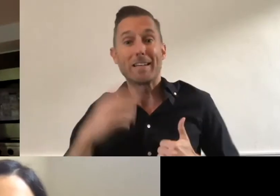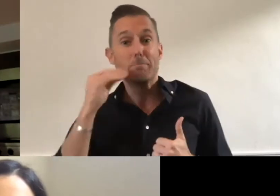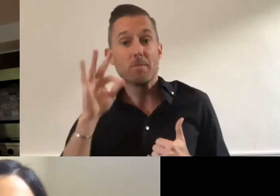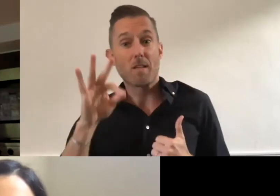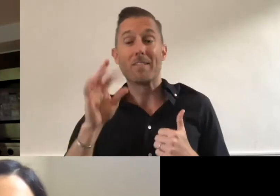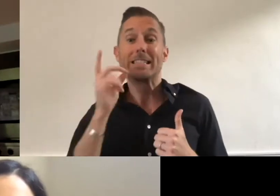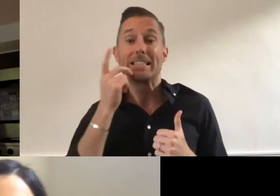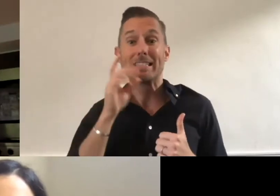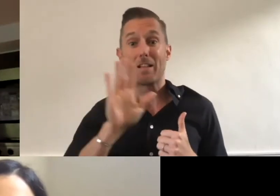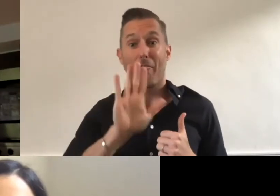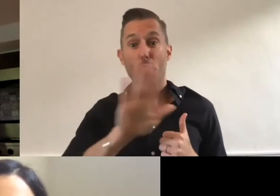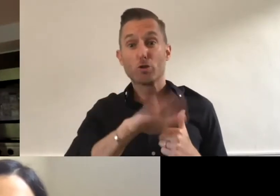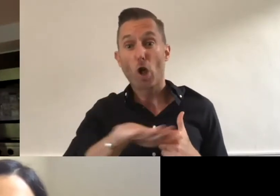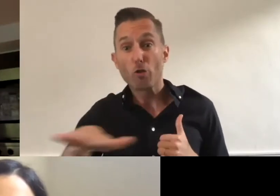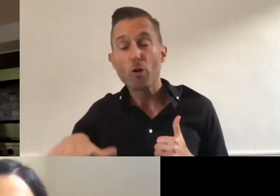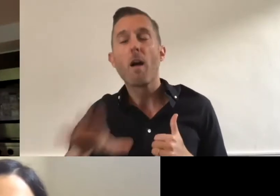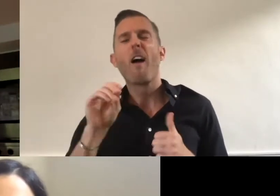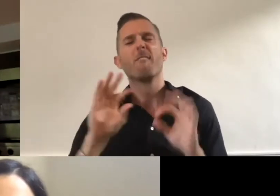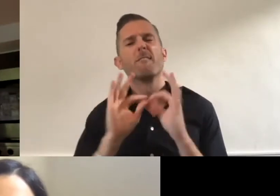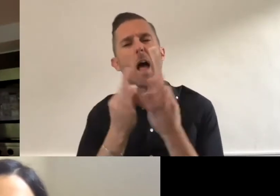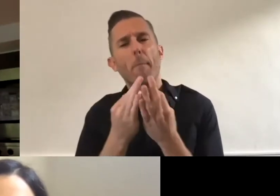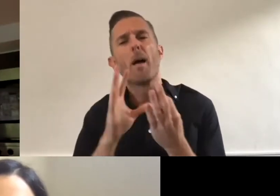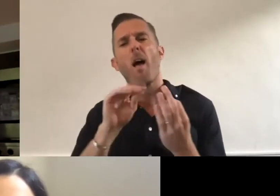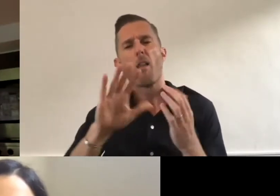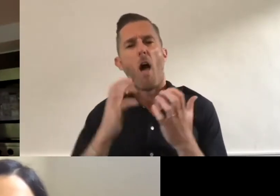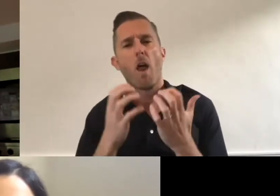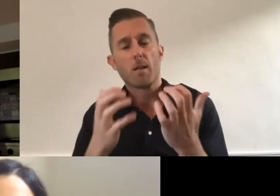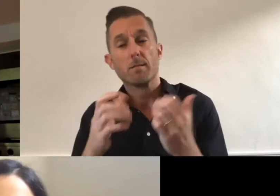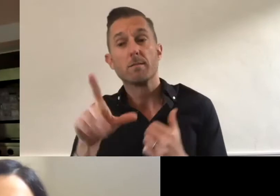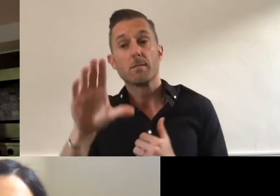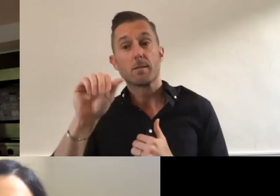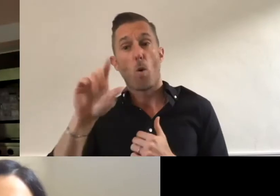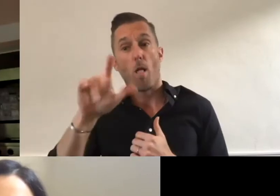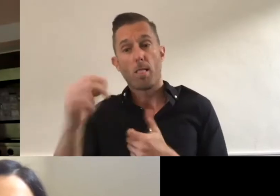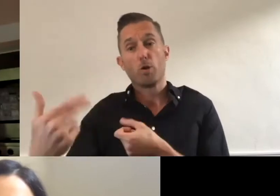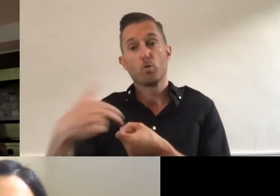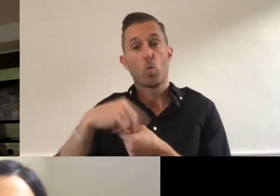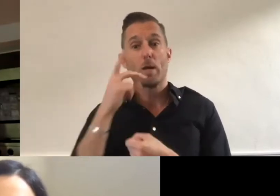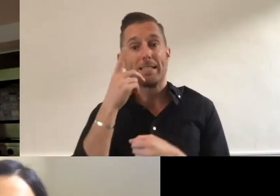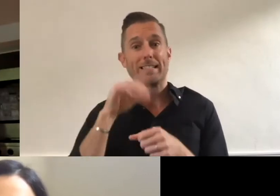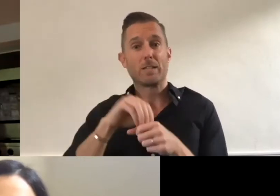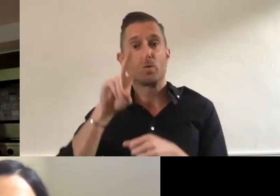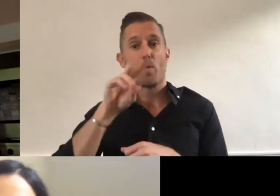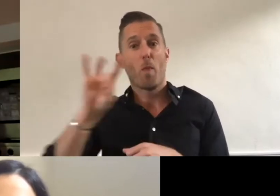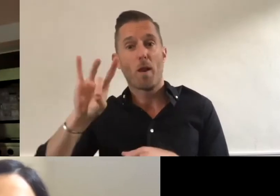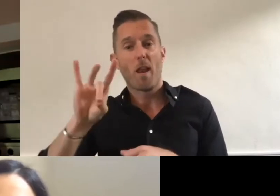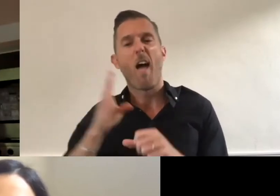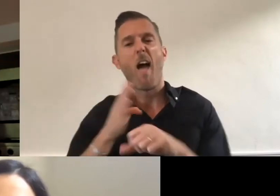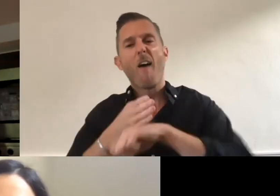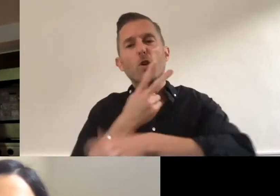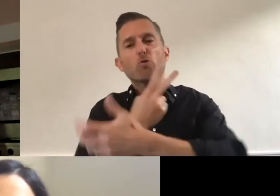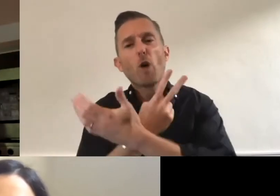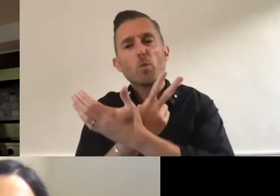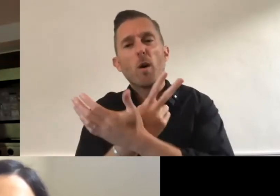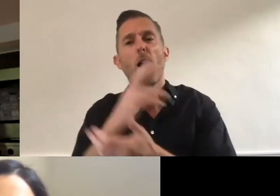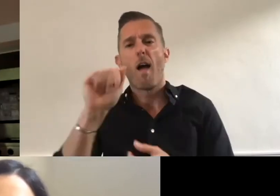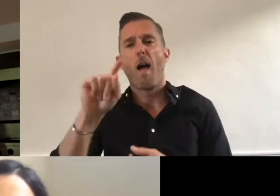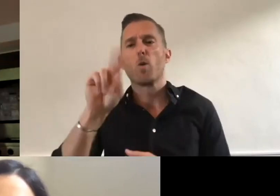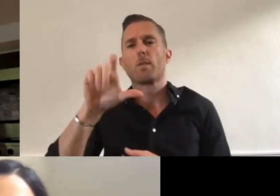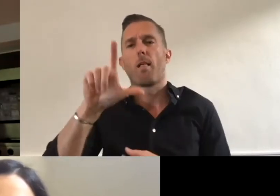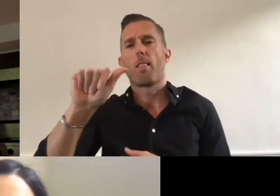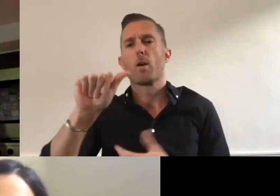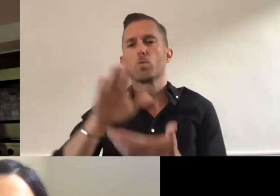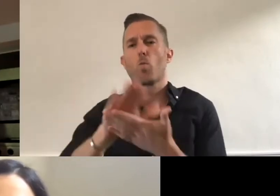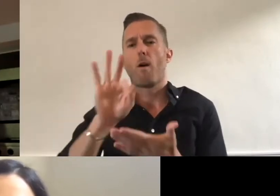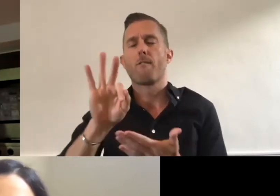and family audiences. Carolyn joined Disney in 2008, following graduate school at UCLA School of Public